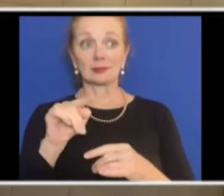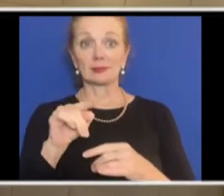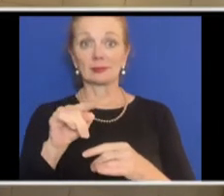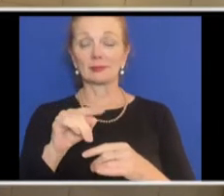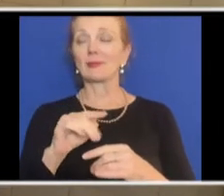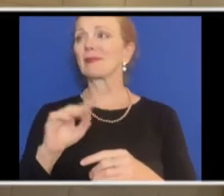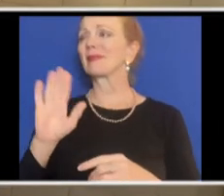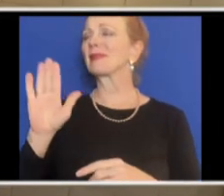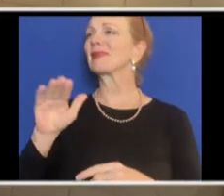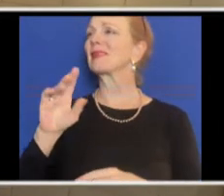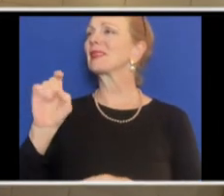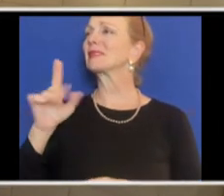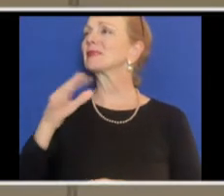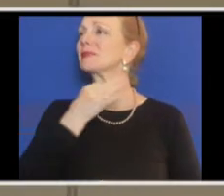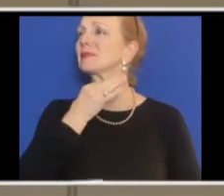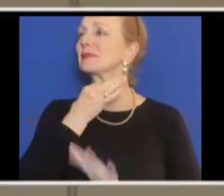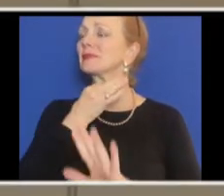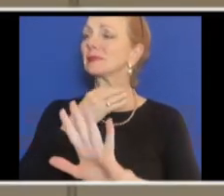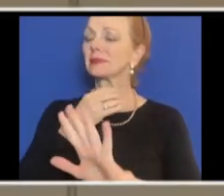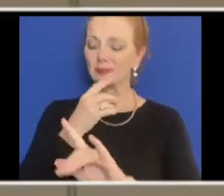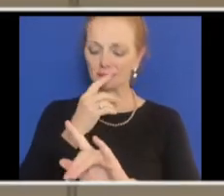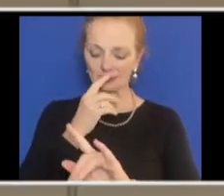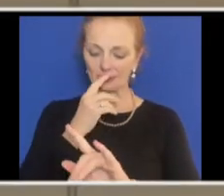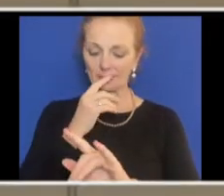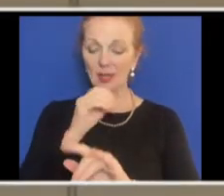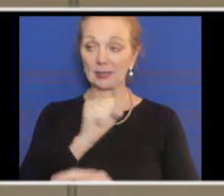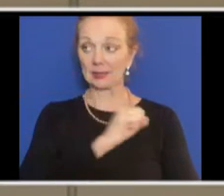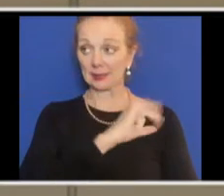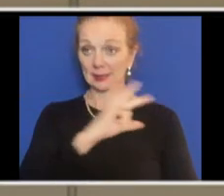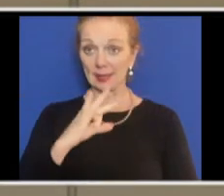do have questions uh for staff